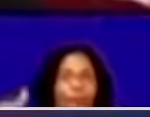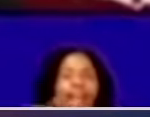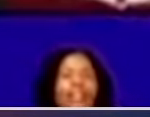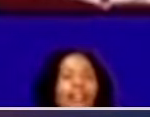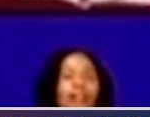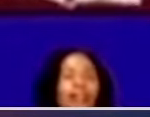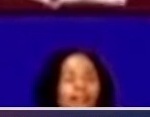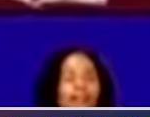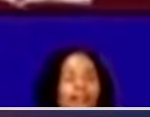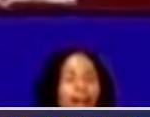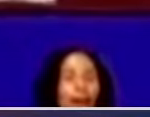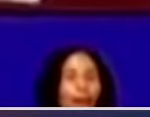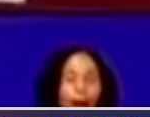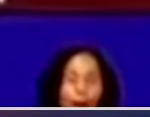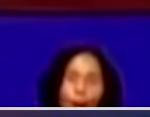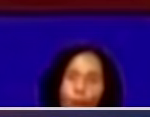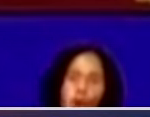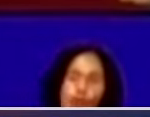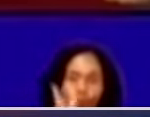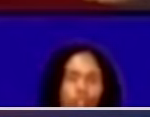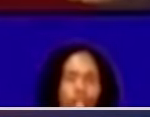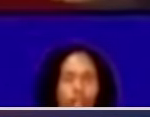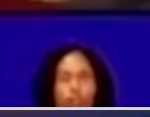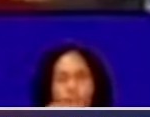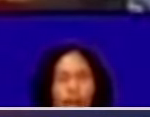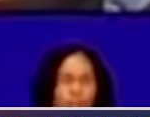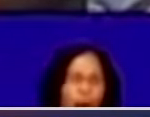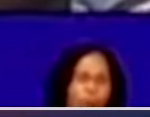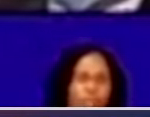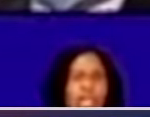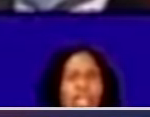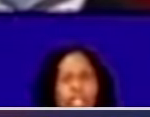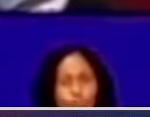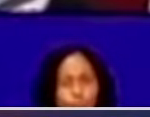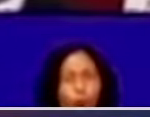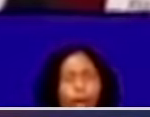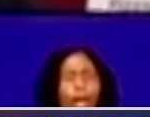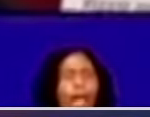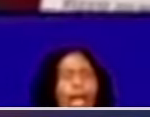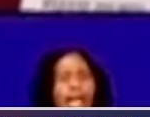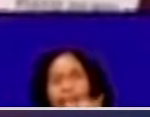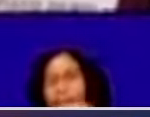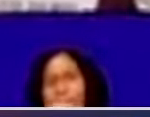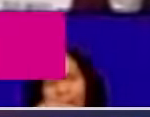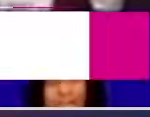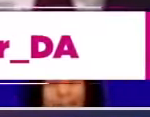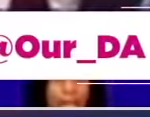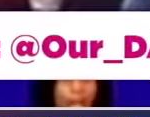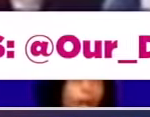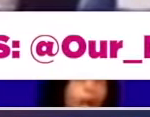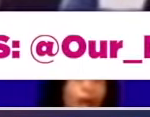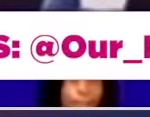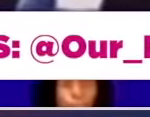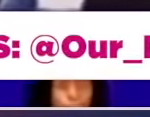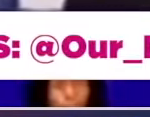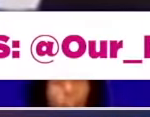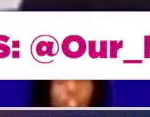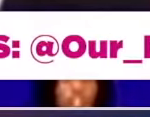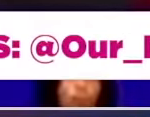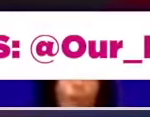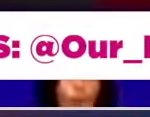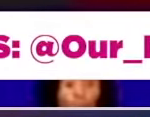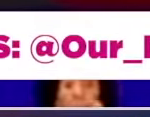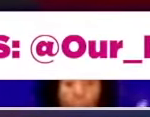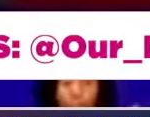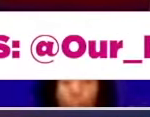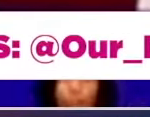You talk about making it easier for small and medium enterprises to operate and comply with regulations by cutting red tape,